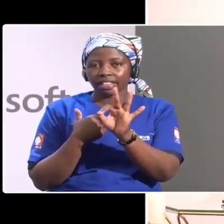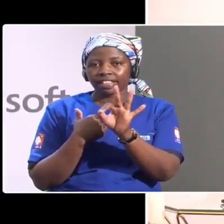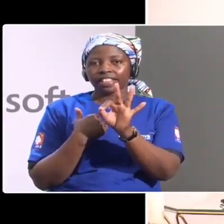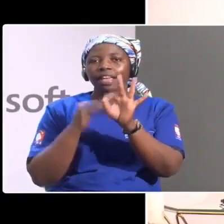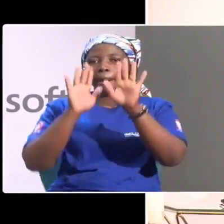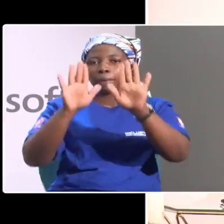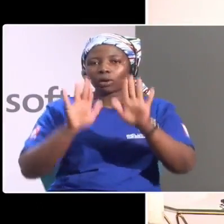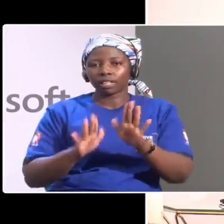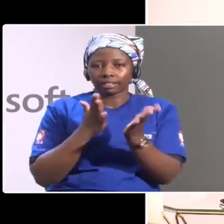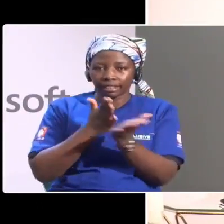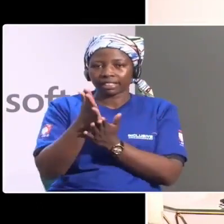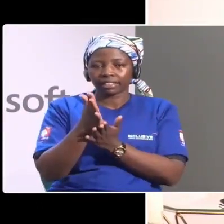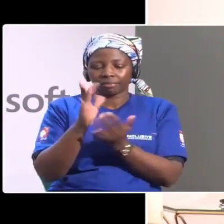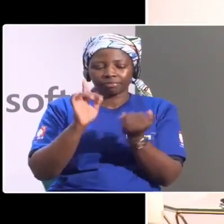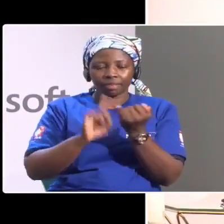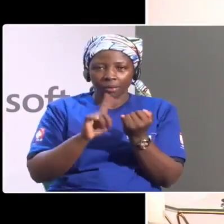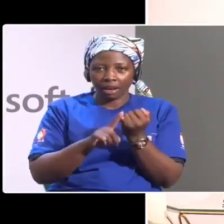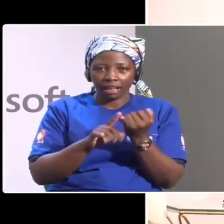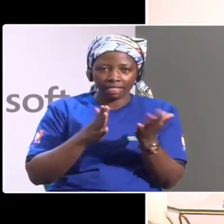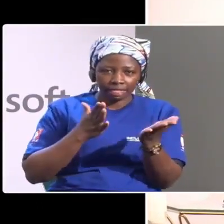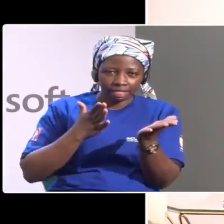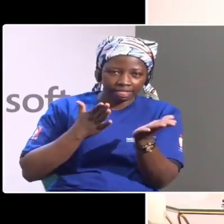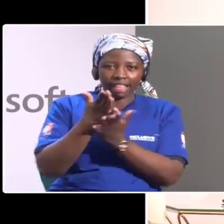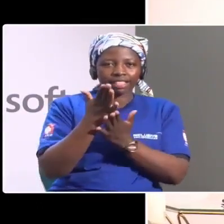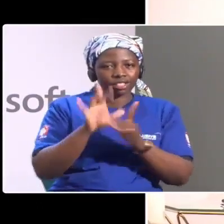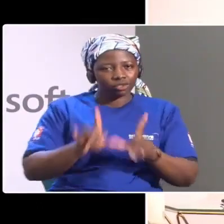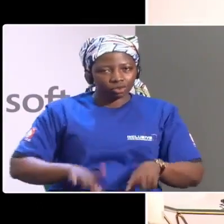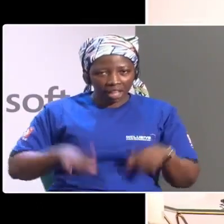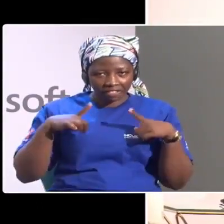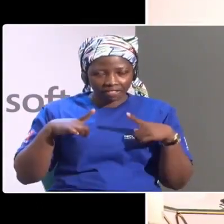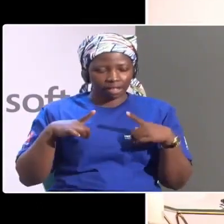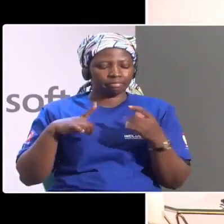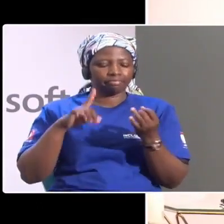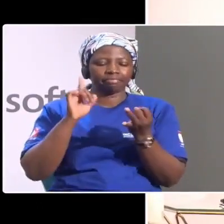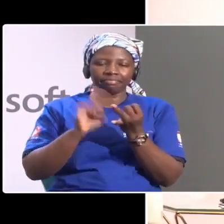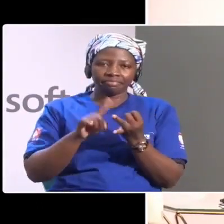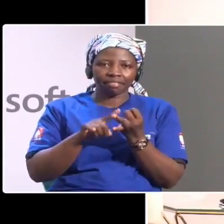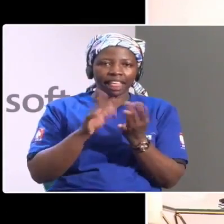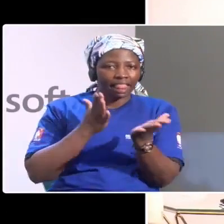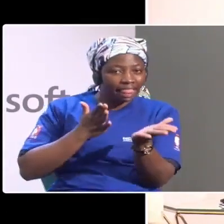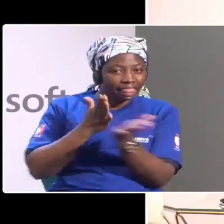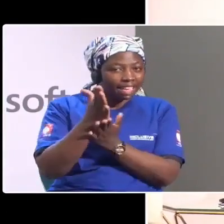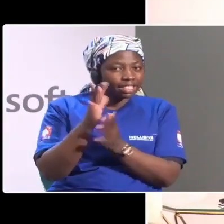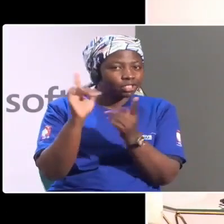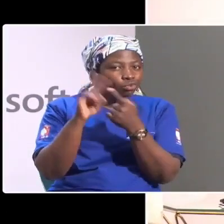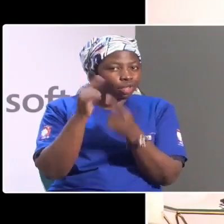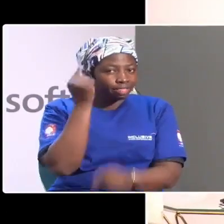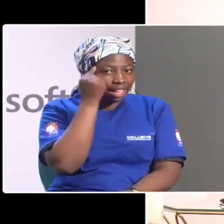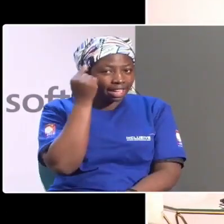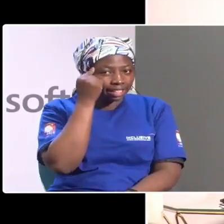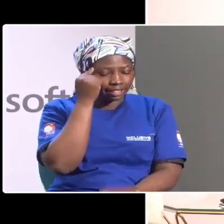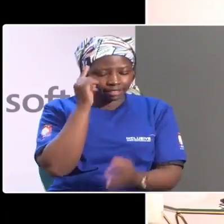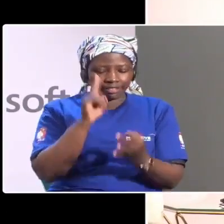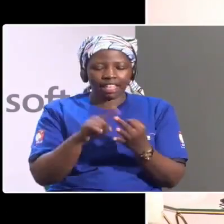fundamental rights: the right to life, the right to think,